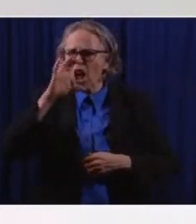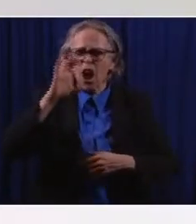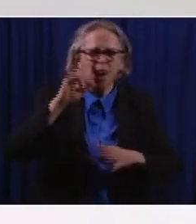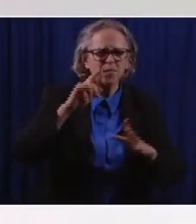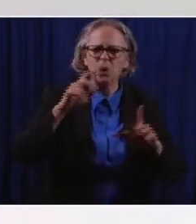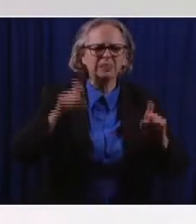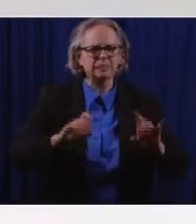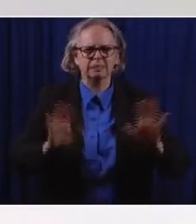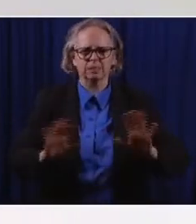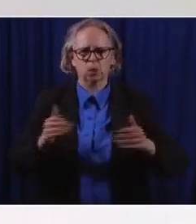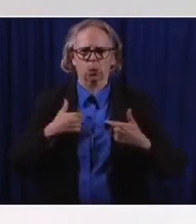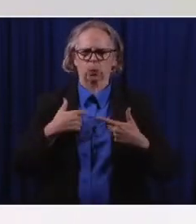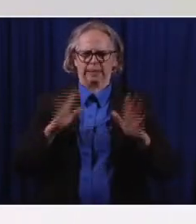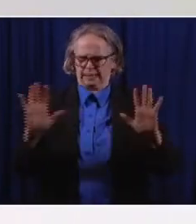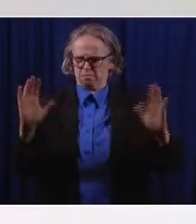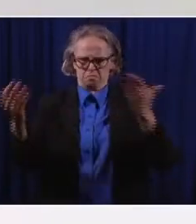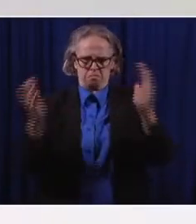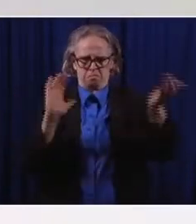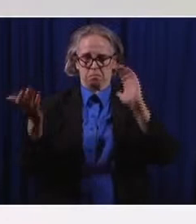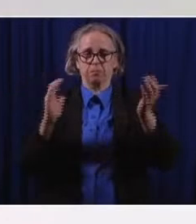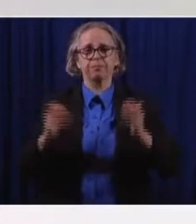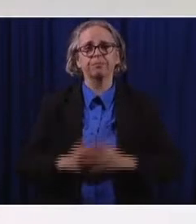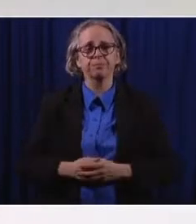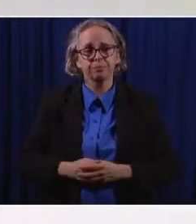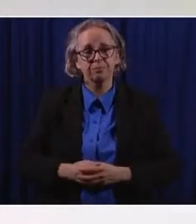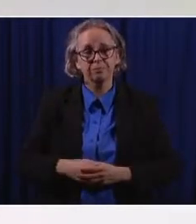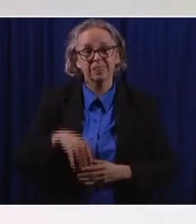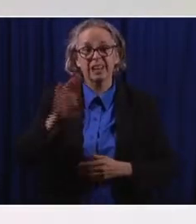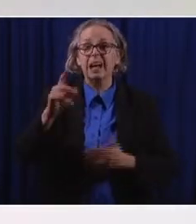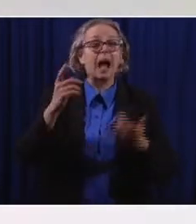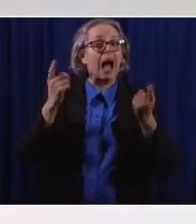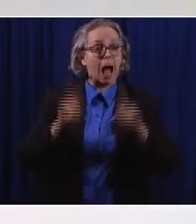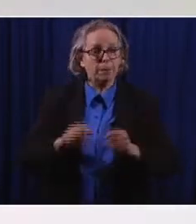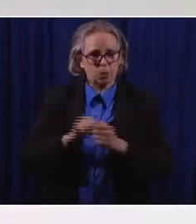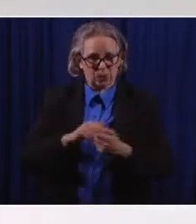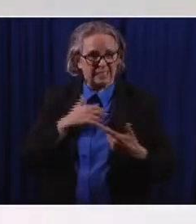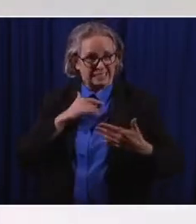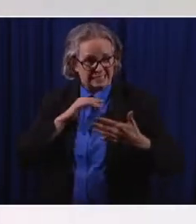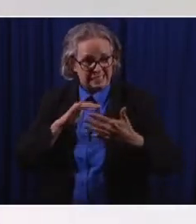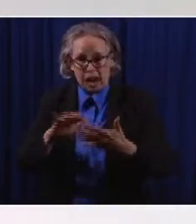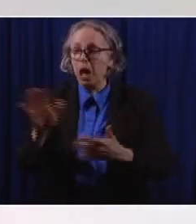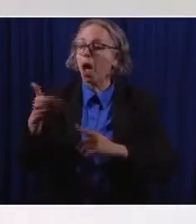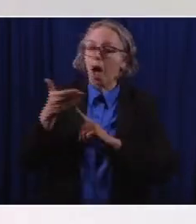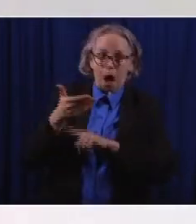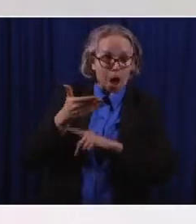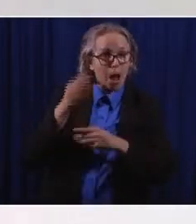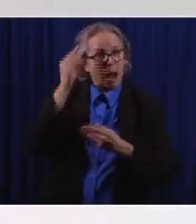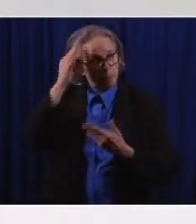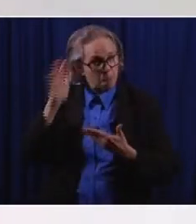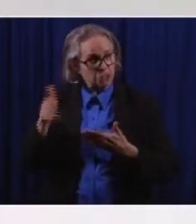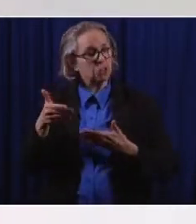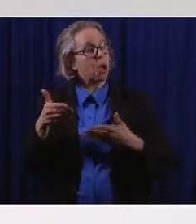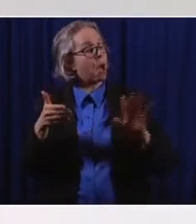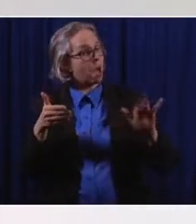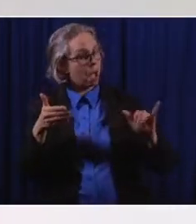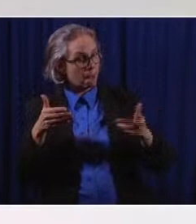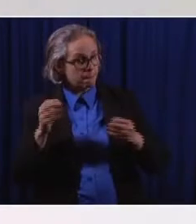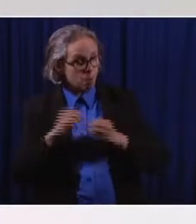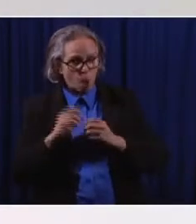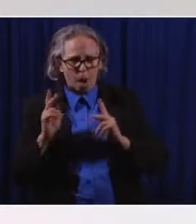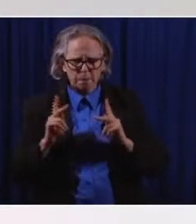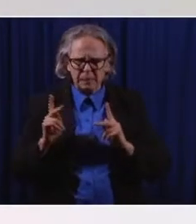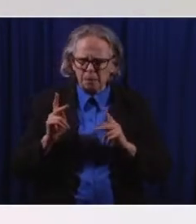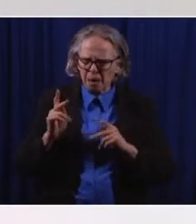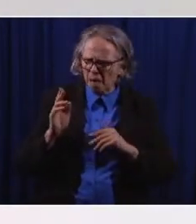other settings, sometimes what happens is that you learn that a lot more people had infection in the past than had been reflected